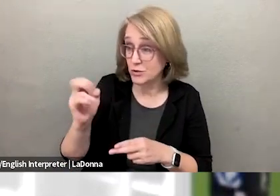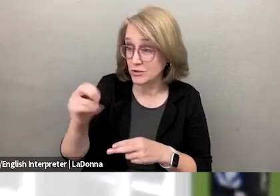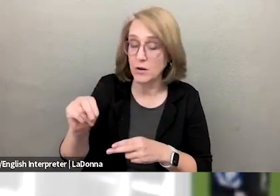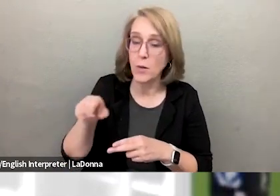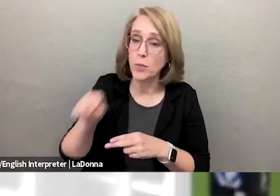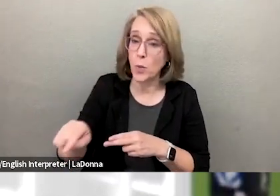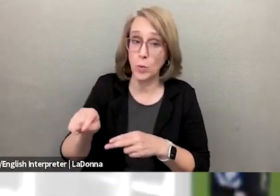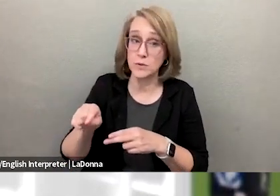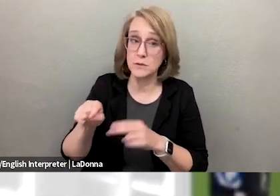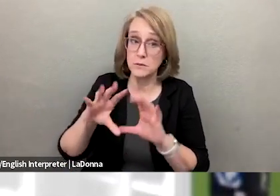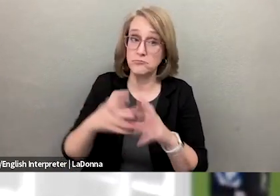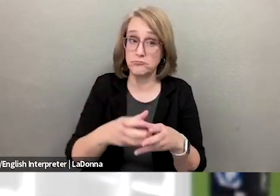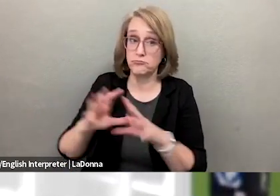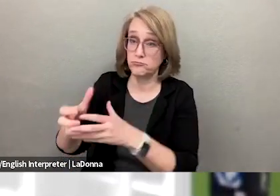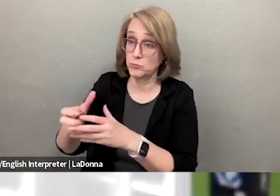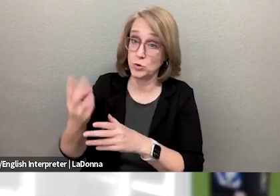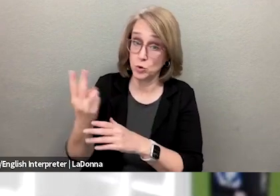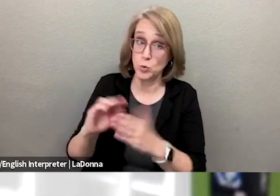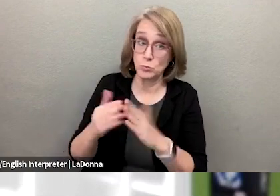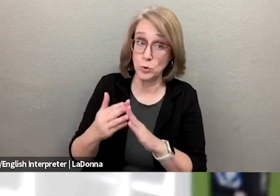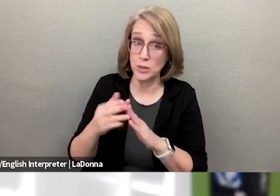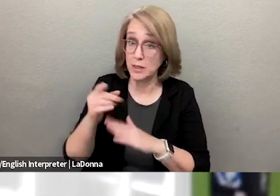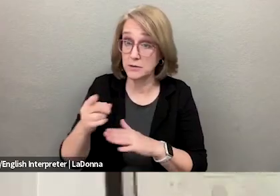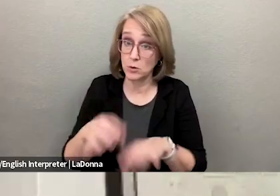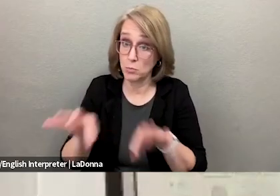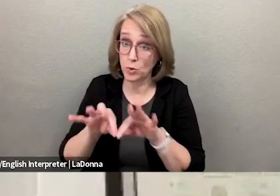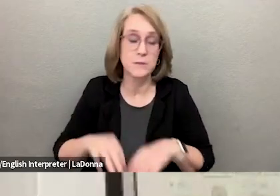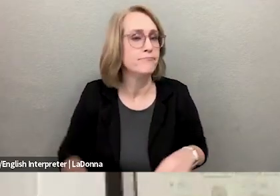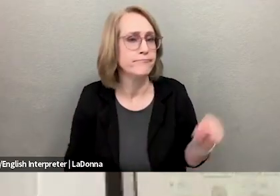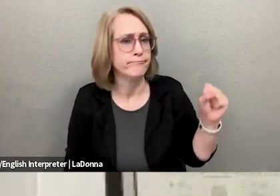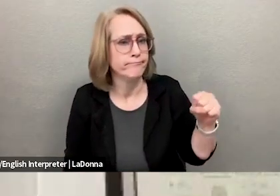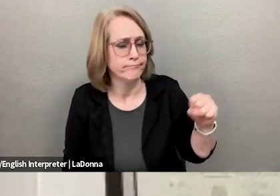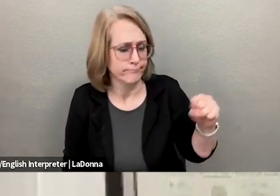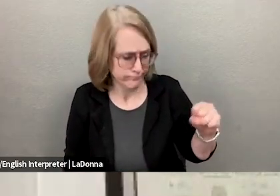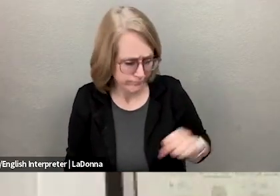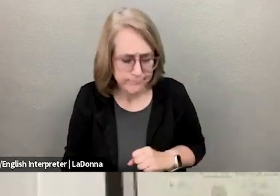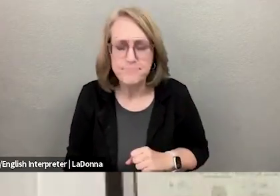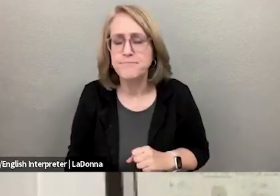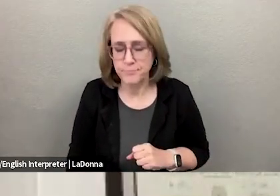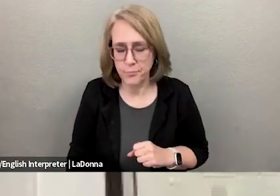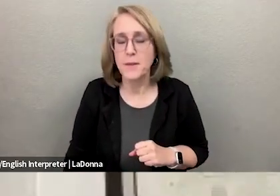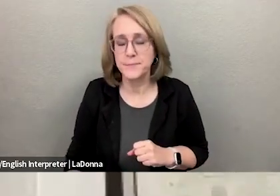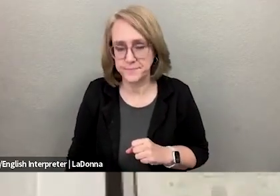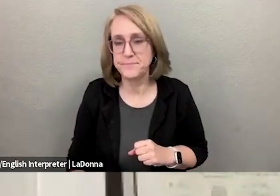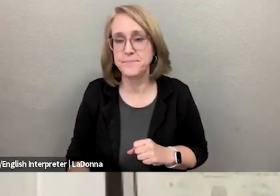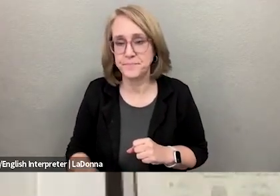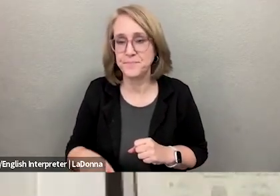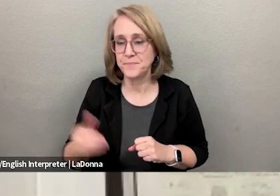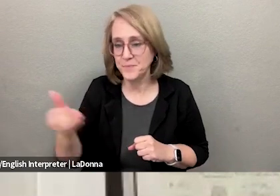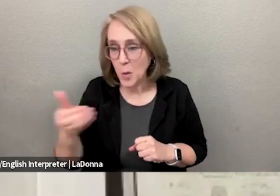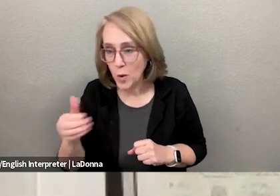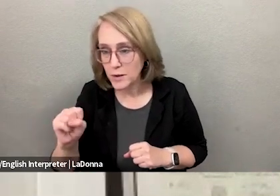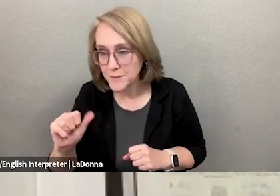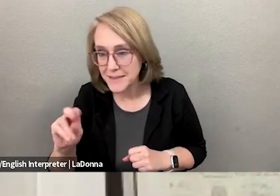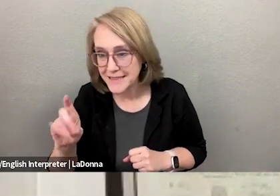particular subgroups as well. Absolutely. So and it's welcome, Sandy,